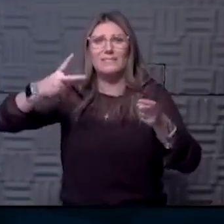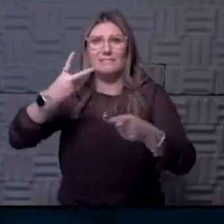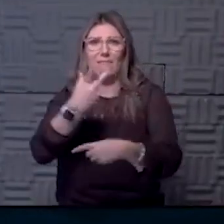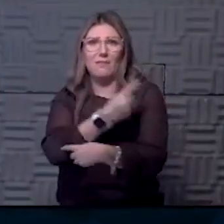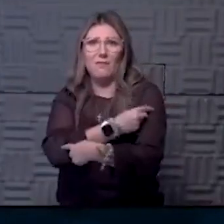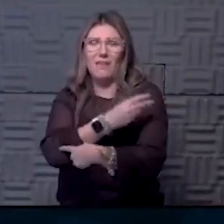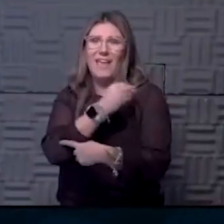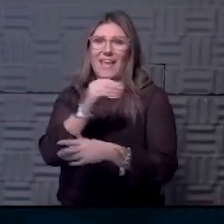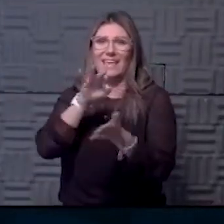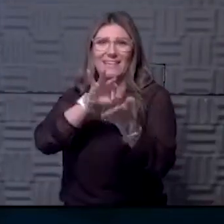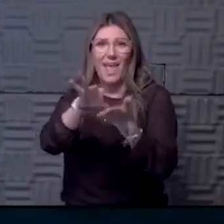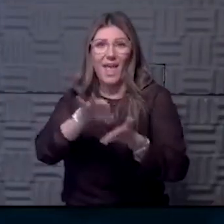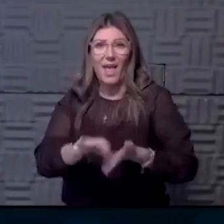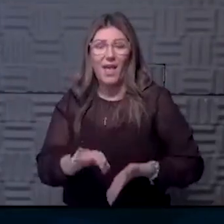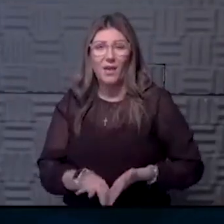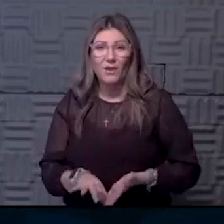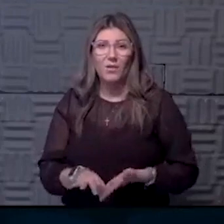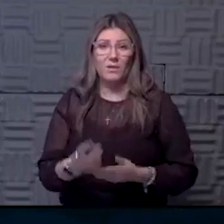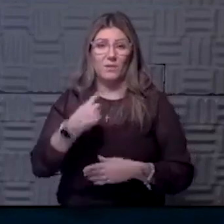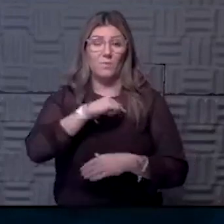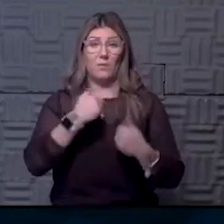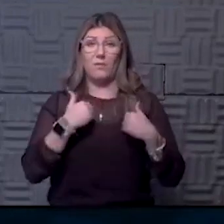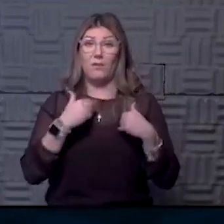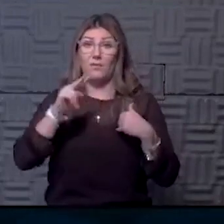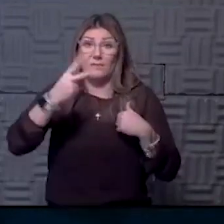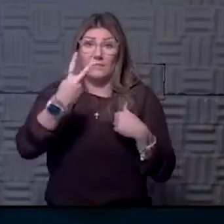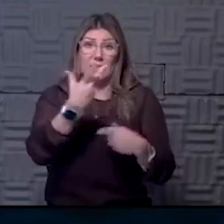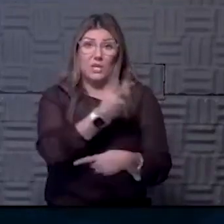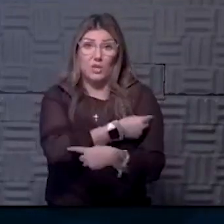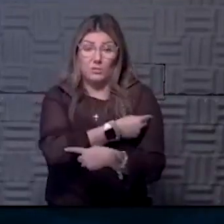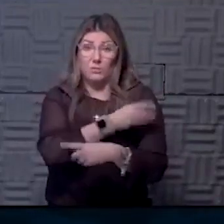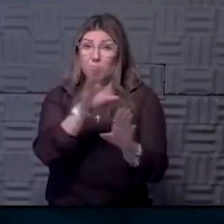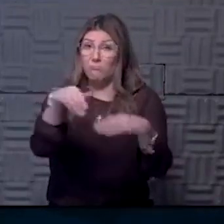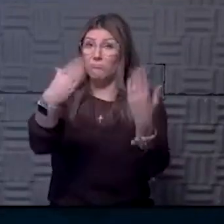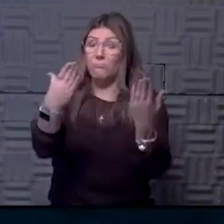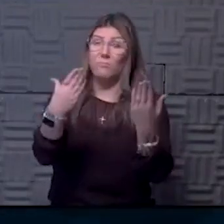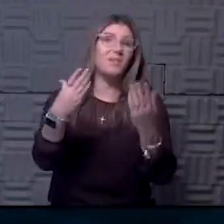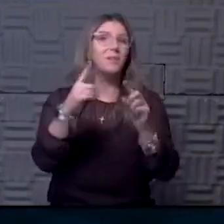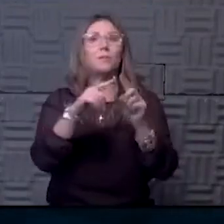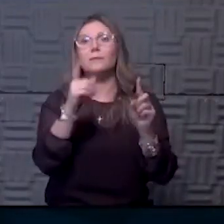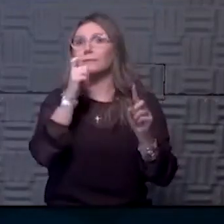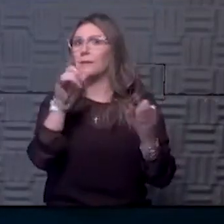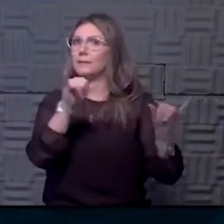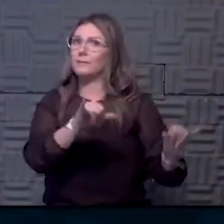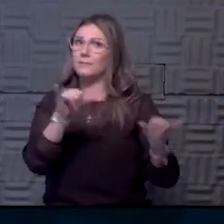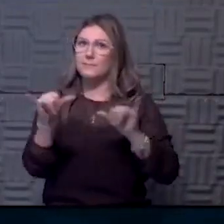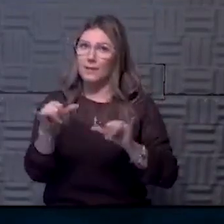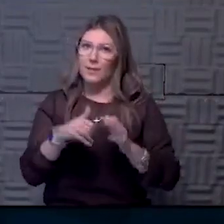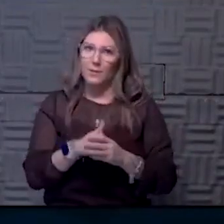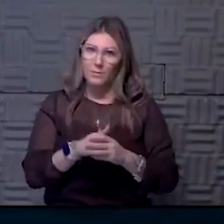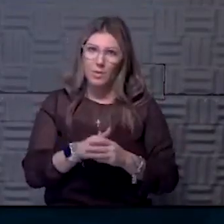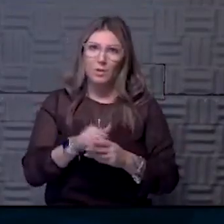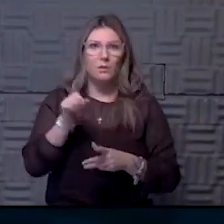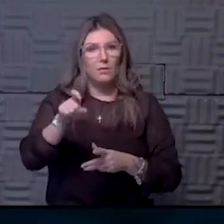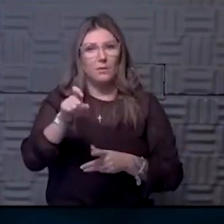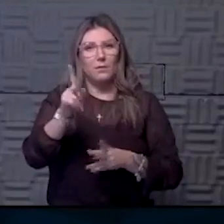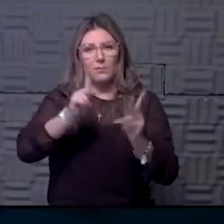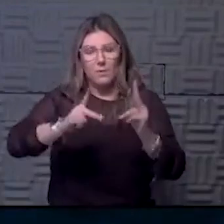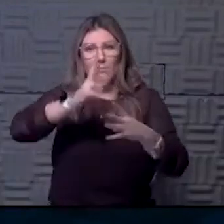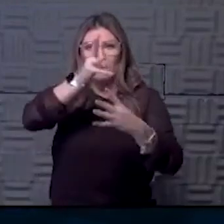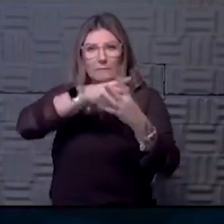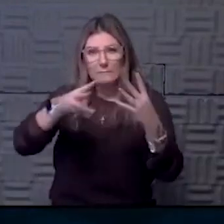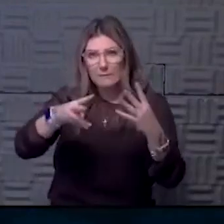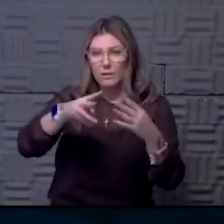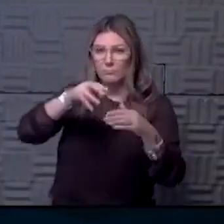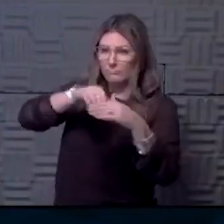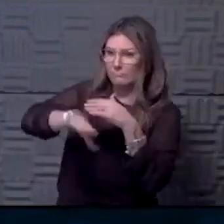they're counting those, because we have second doses for people we're giving, but that's not the same thing as the first dose. That you got to get people scheduled, you got to give it in, you got to